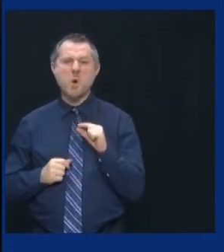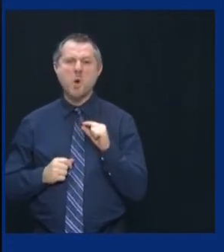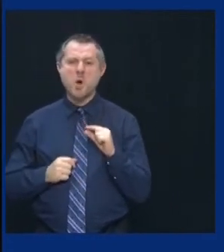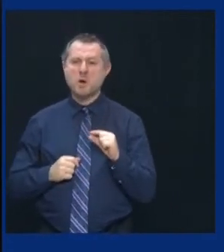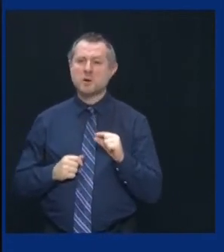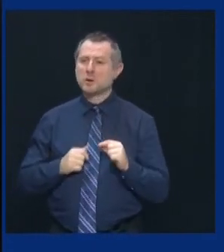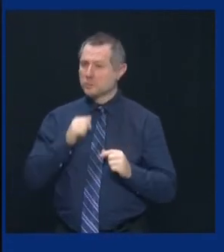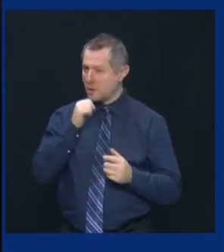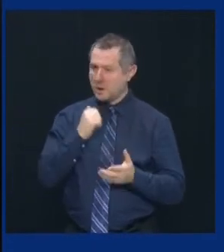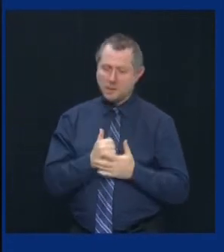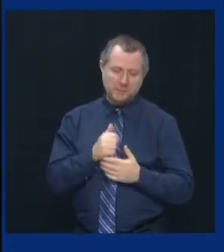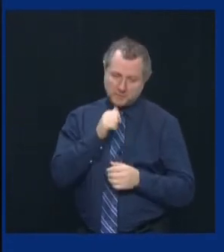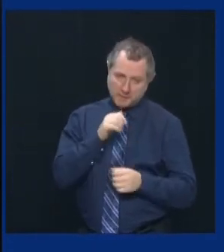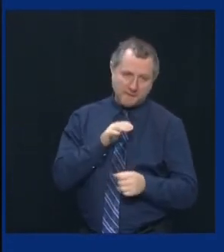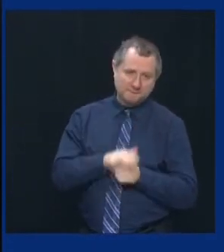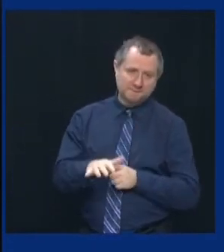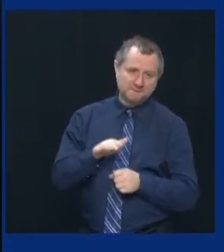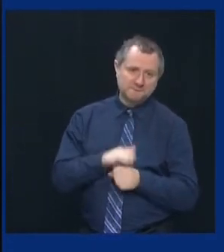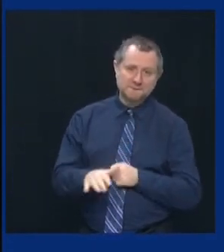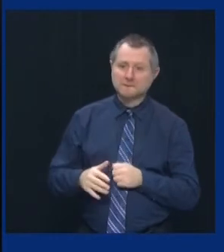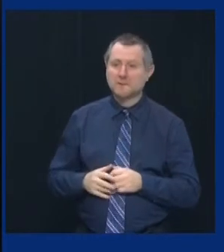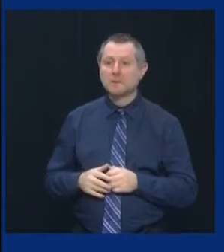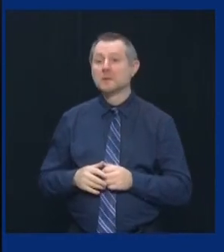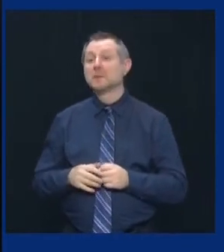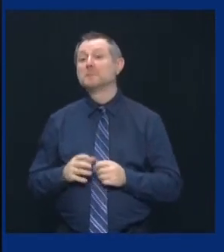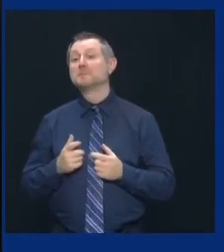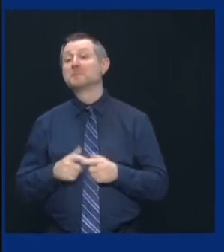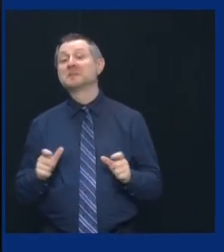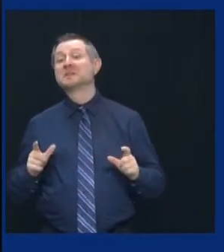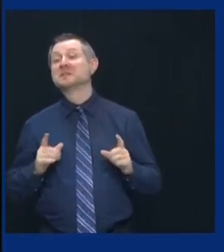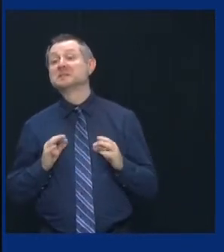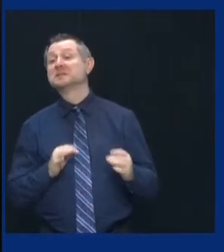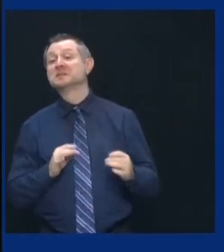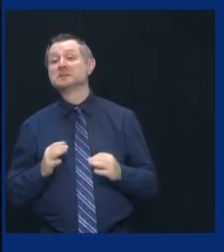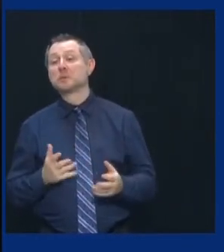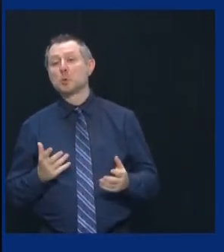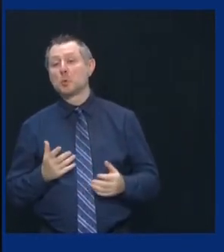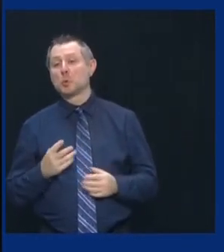the big fight on this bill, where